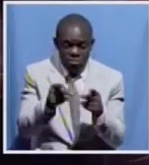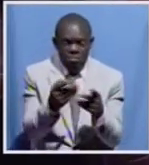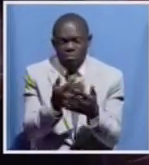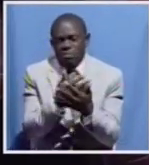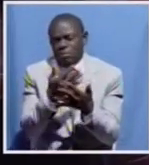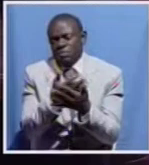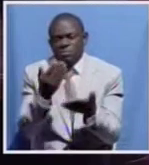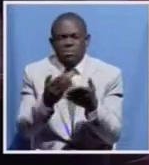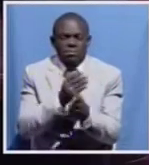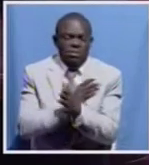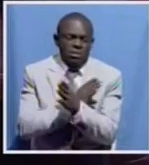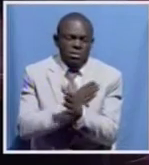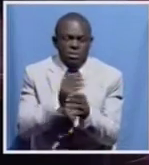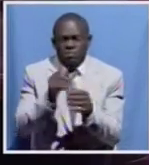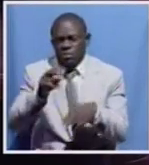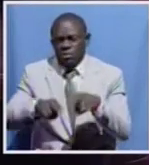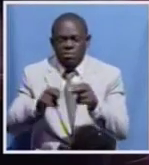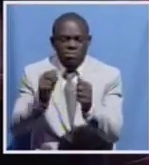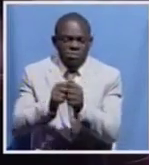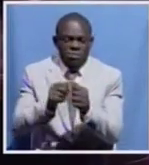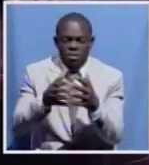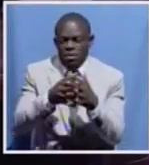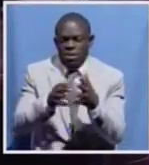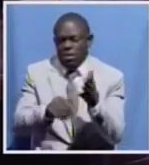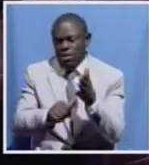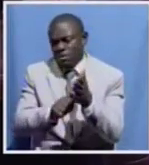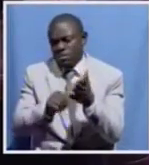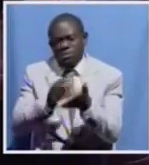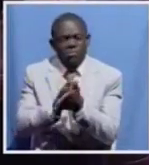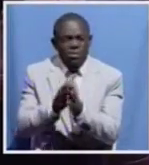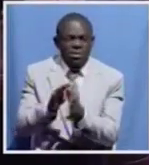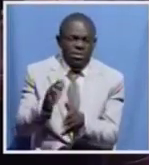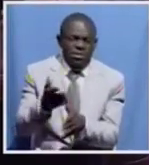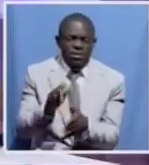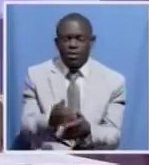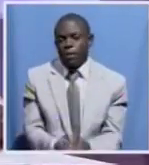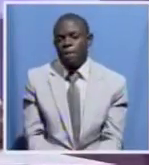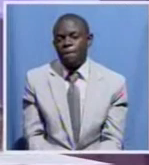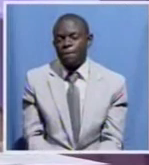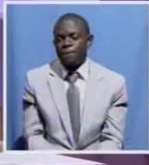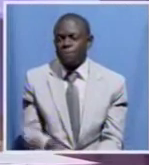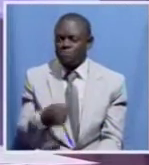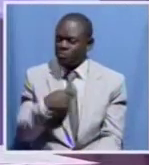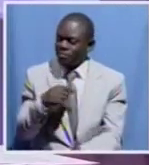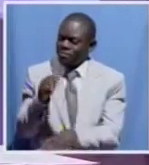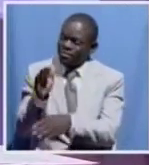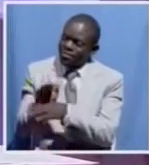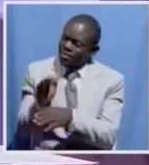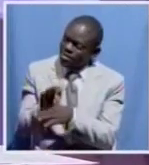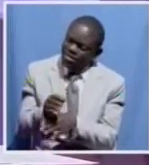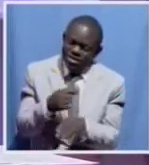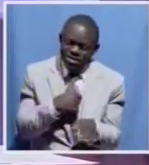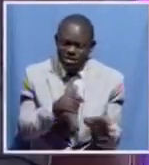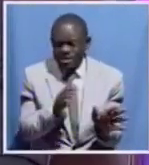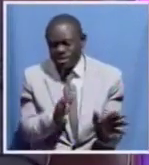that? I hesitate again to really comment on that, but it's a very interesting question. The reason I hesitate,